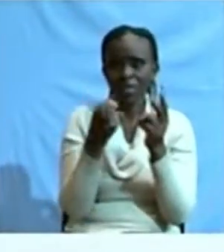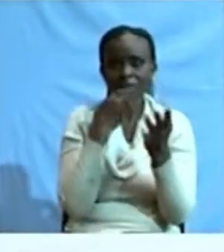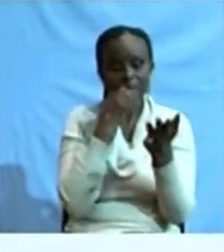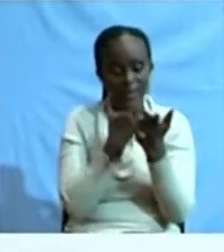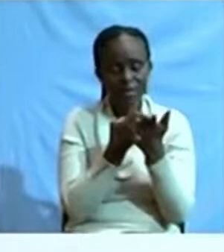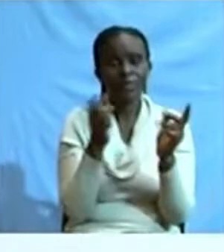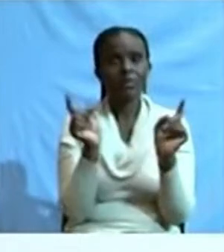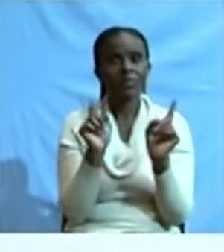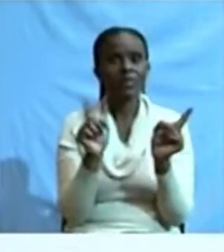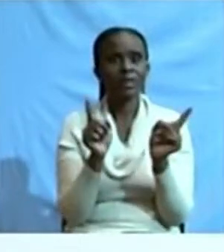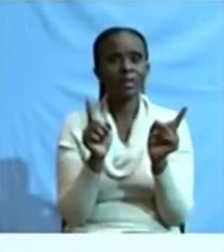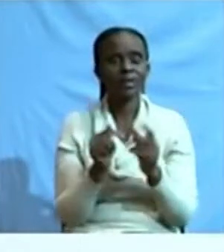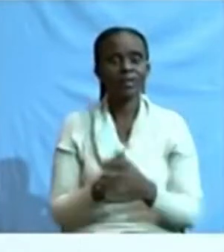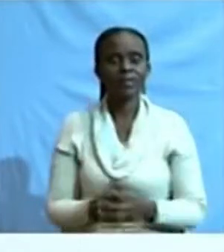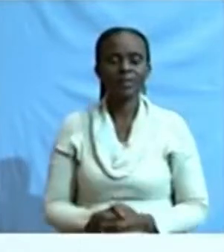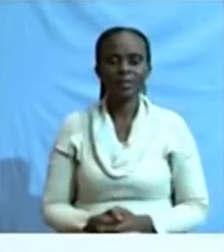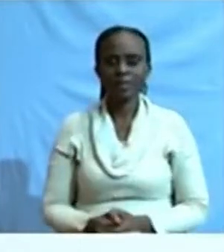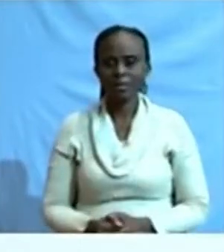evidence?